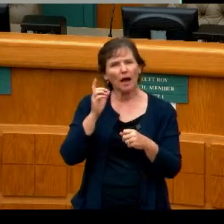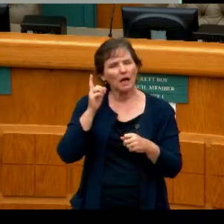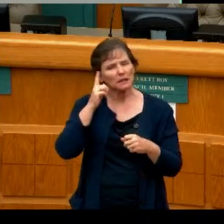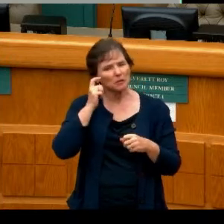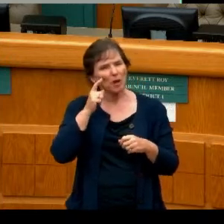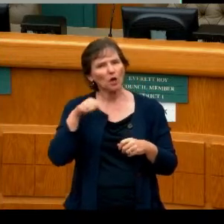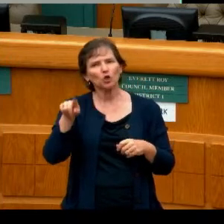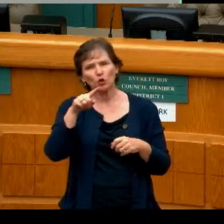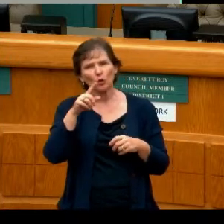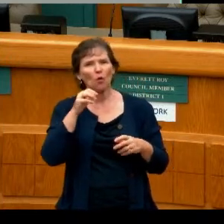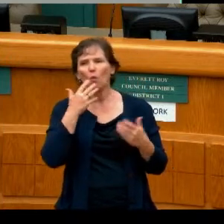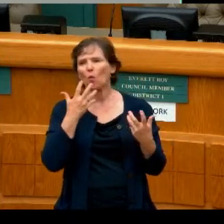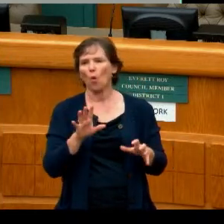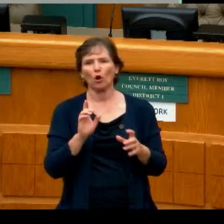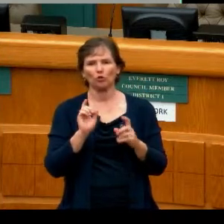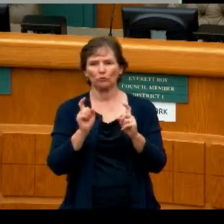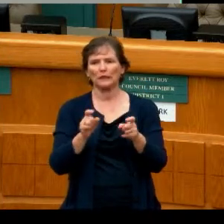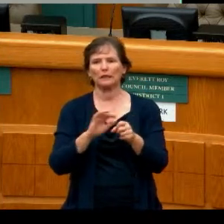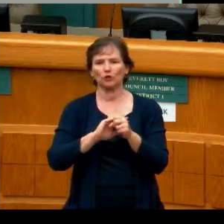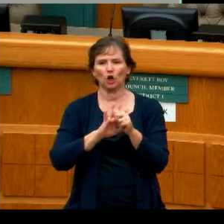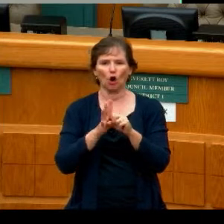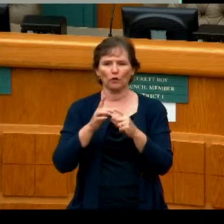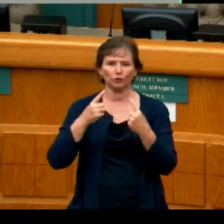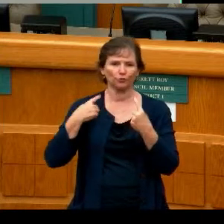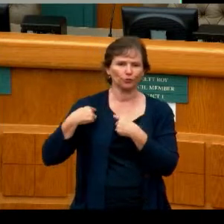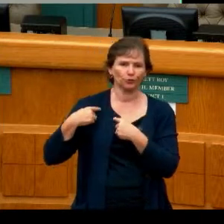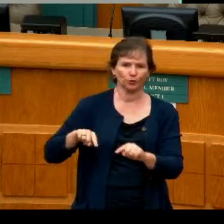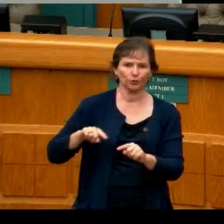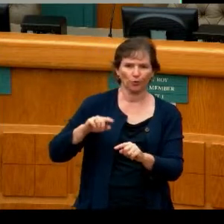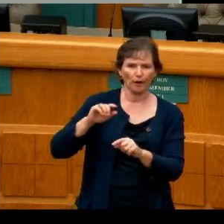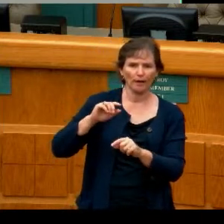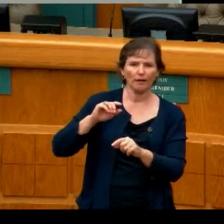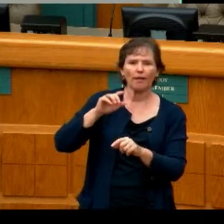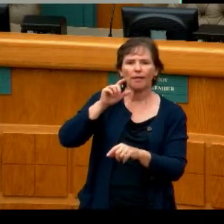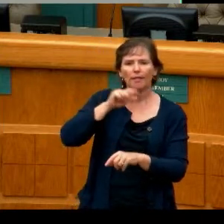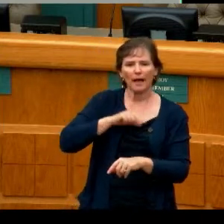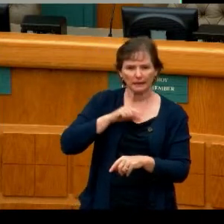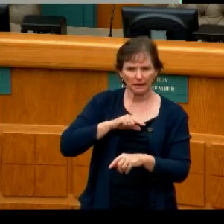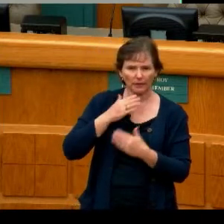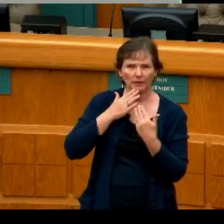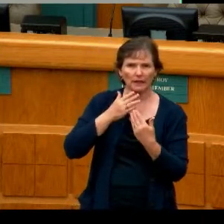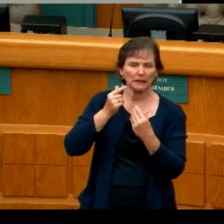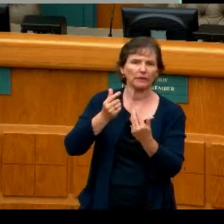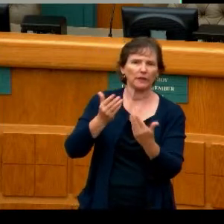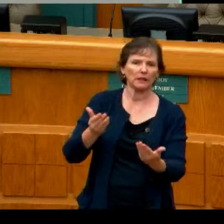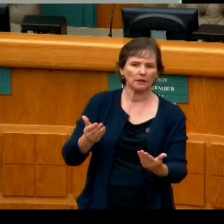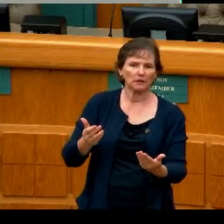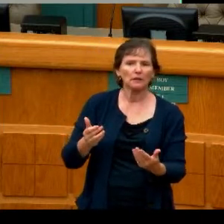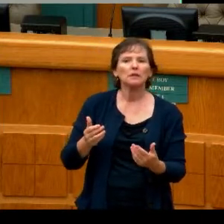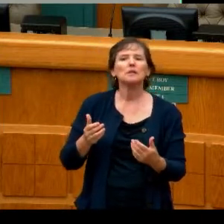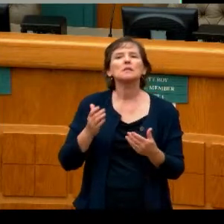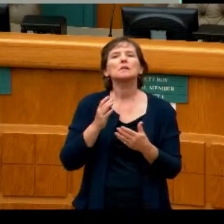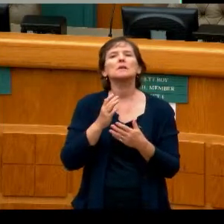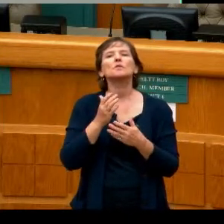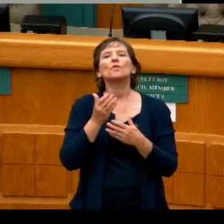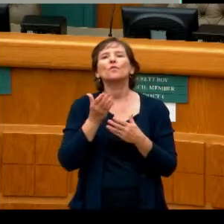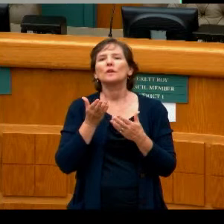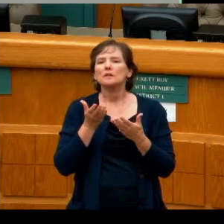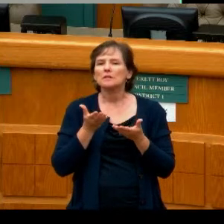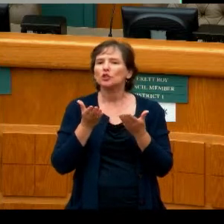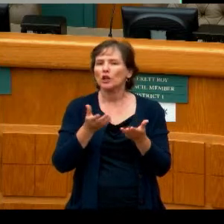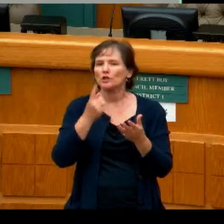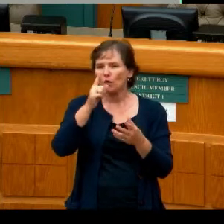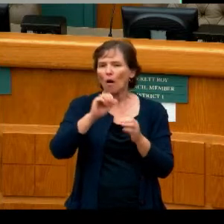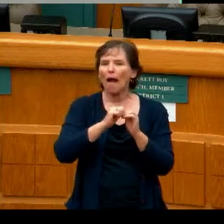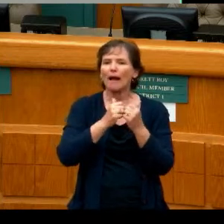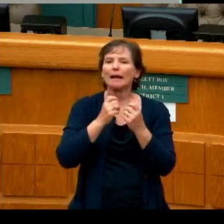holiday, do you want to give COVID or not? And hopefully a lot of you fall on the side of not wanting to give COVID